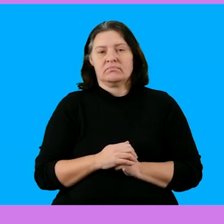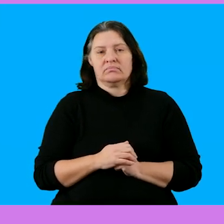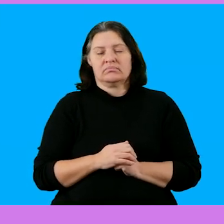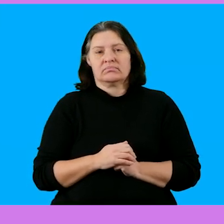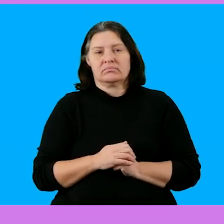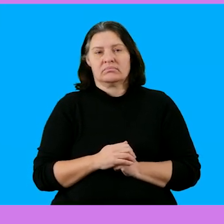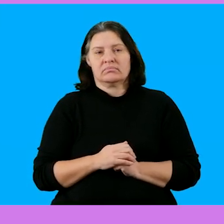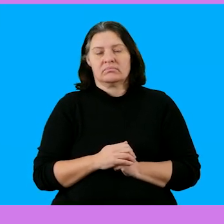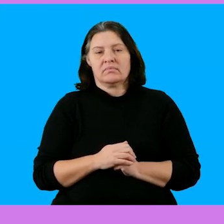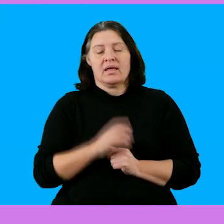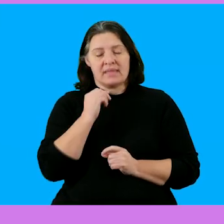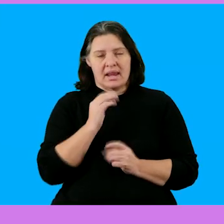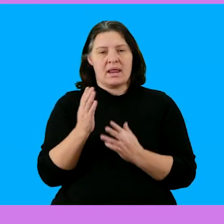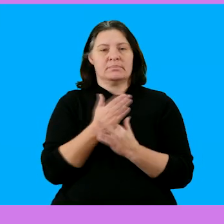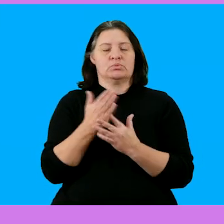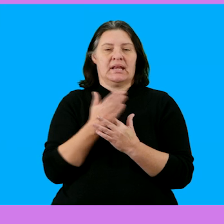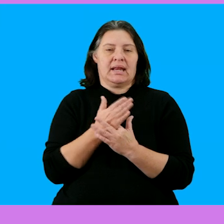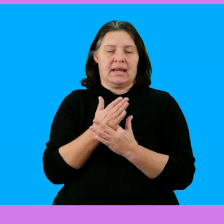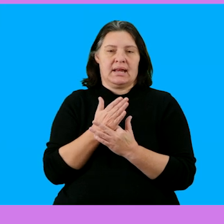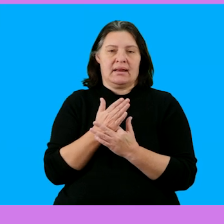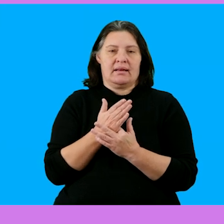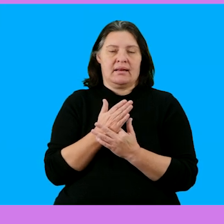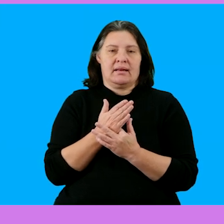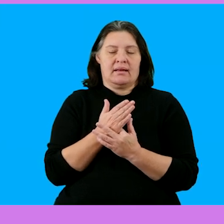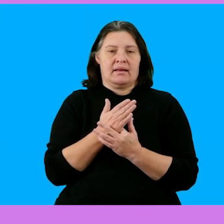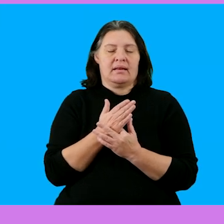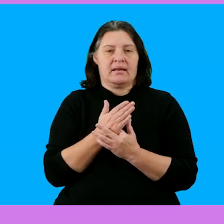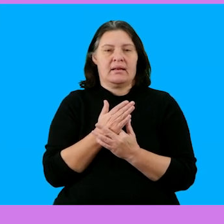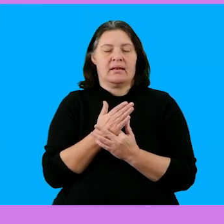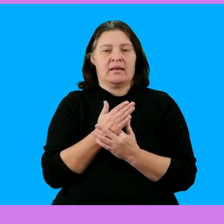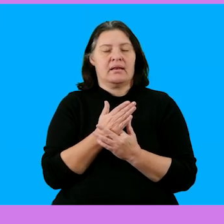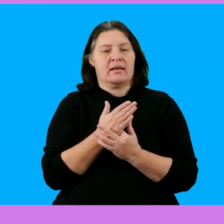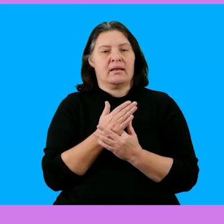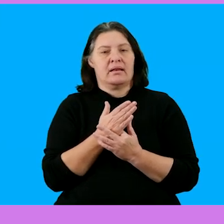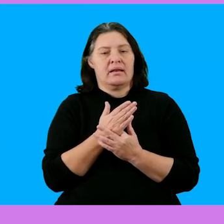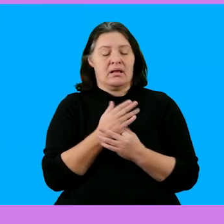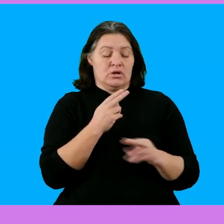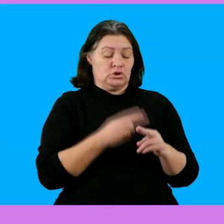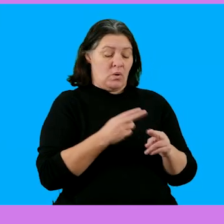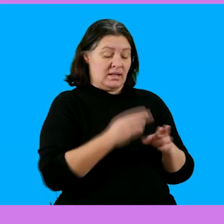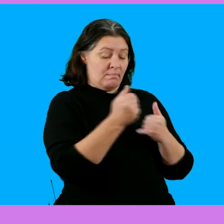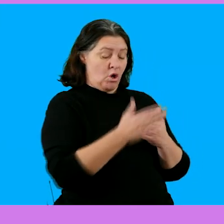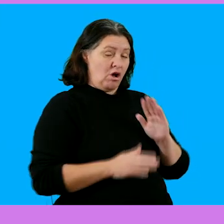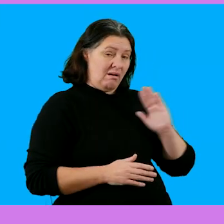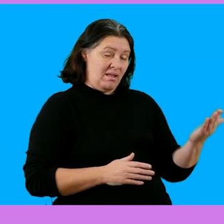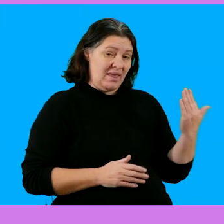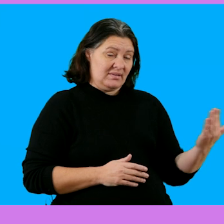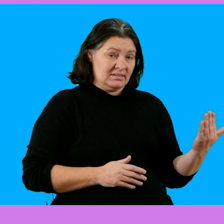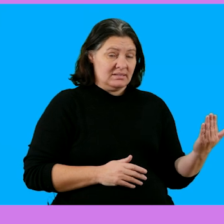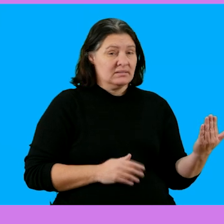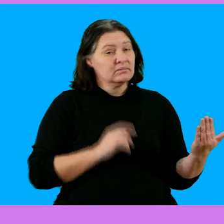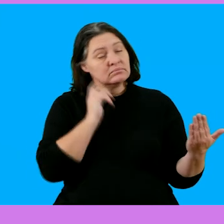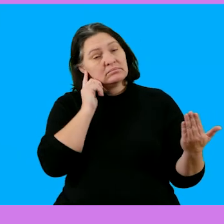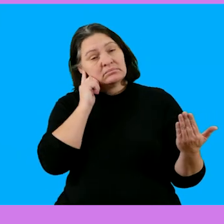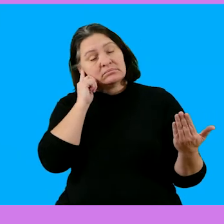Then you can even indicate you will walk between, continue between the ablution block. Can you see?